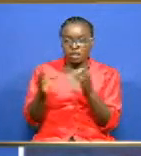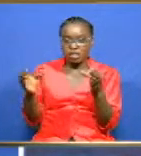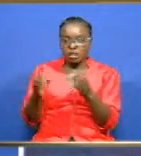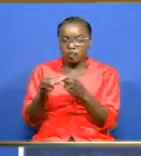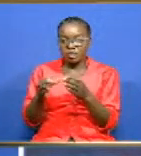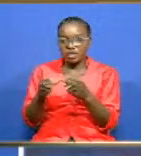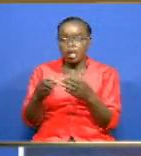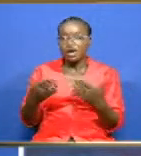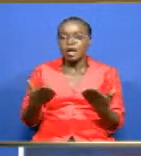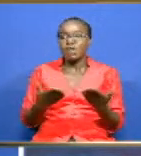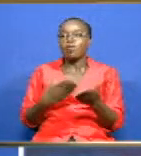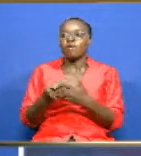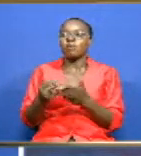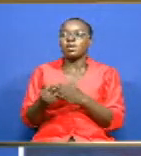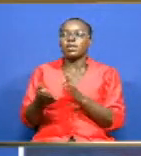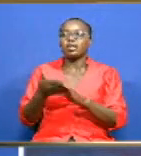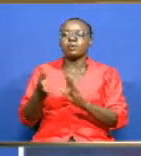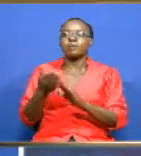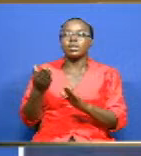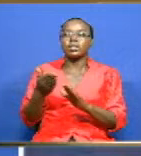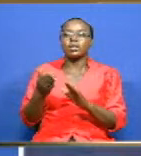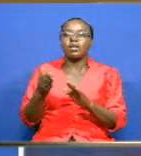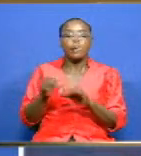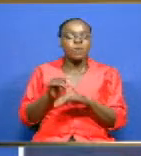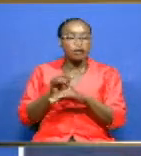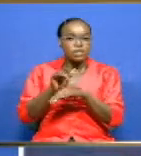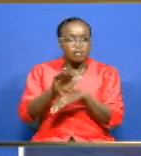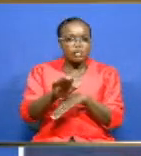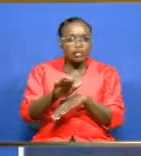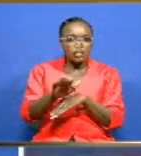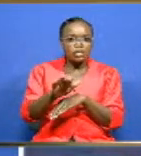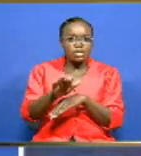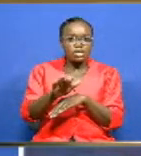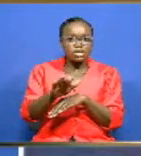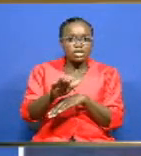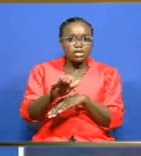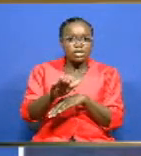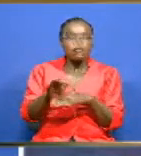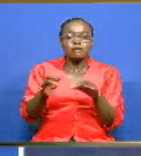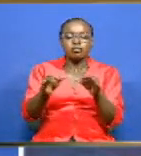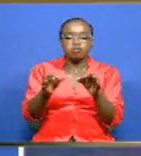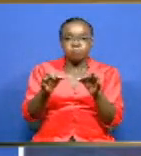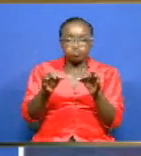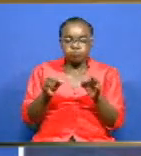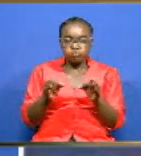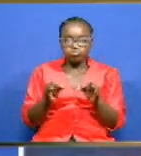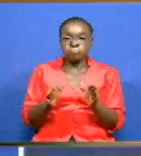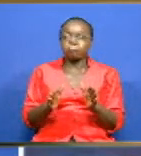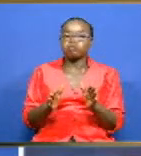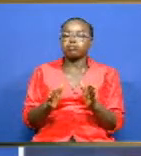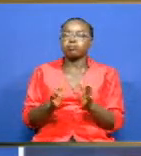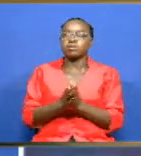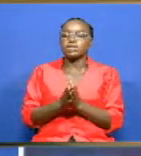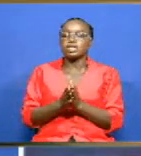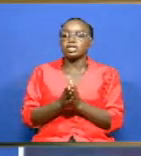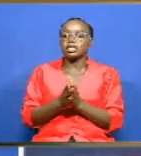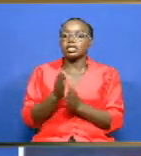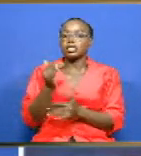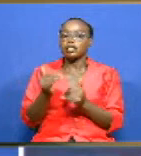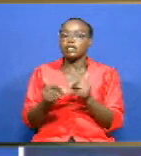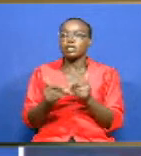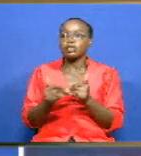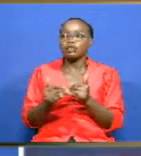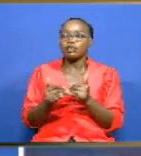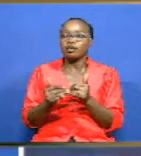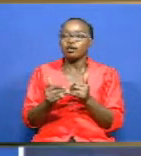see how the money and how quickly the money can be sent directly to our clients. Now, as far as whether this is the end of the